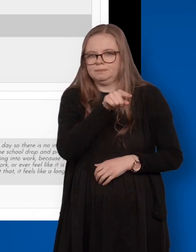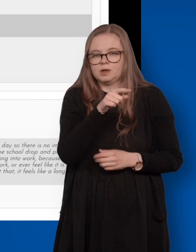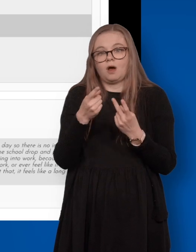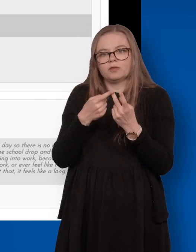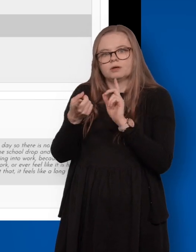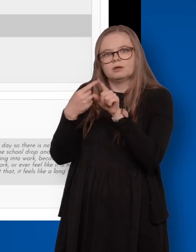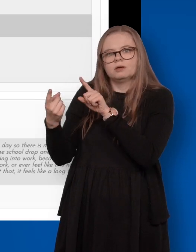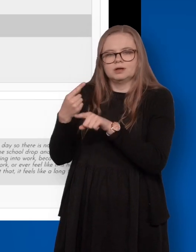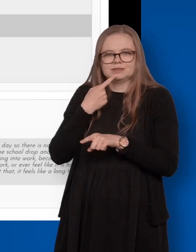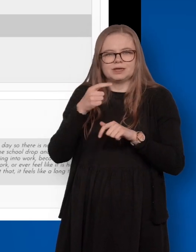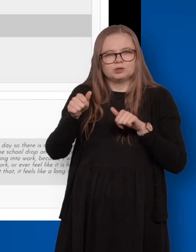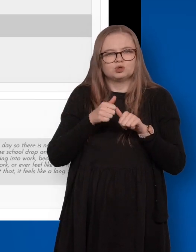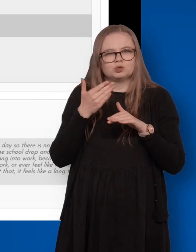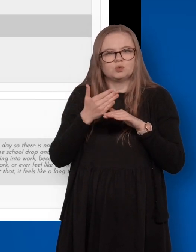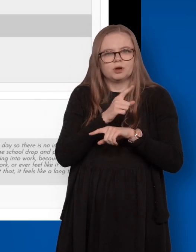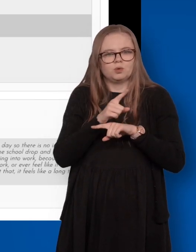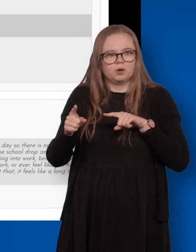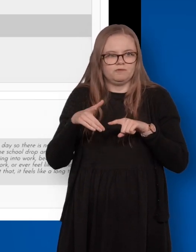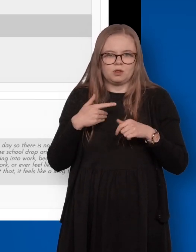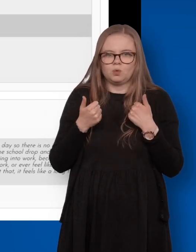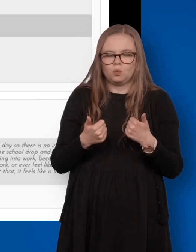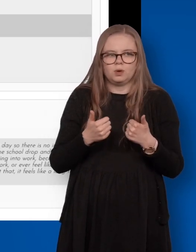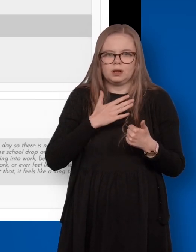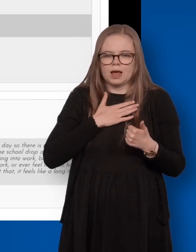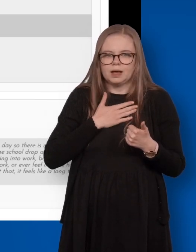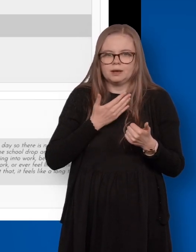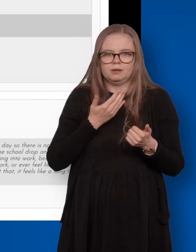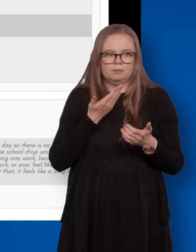shorter working week enhances appointment scheduling.